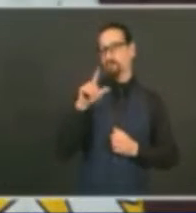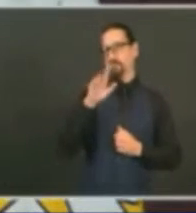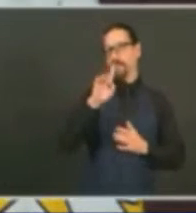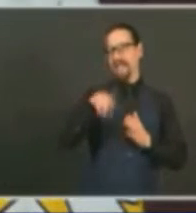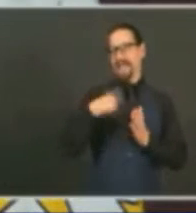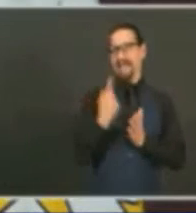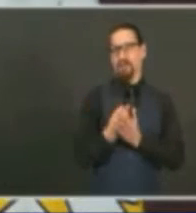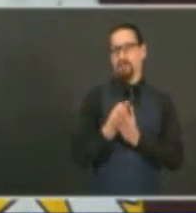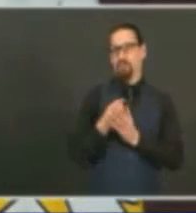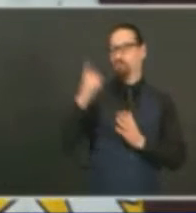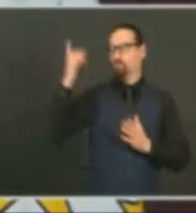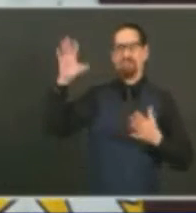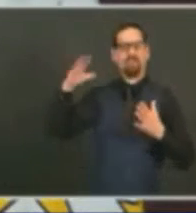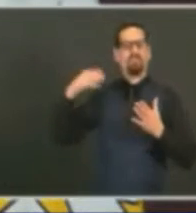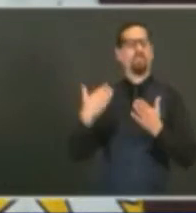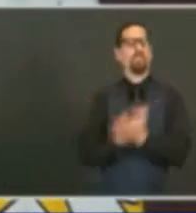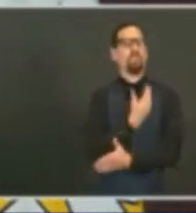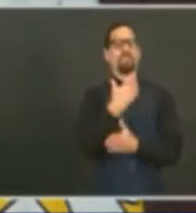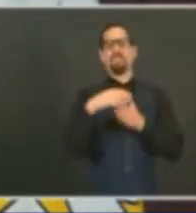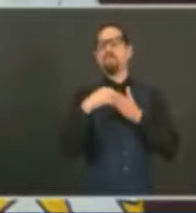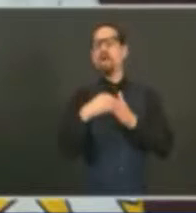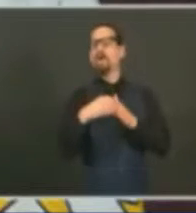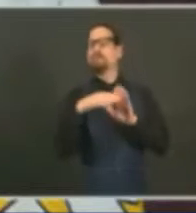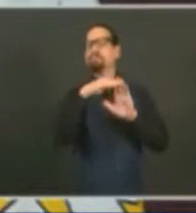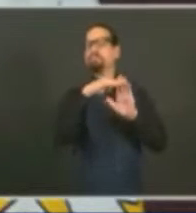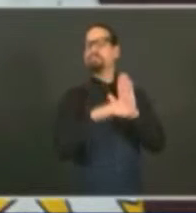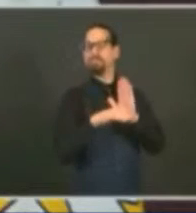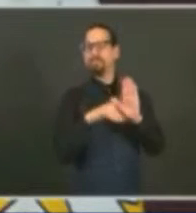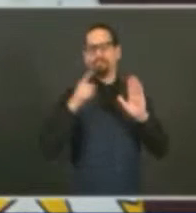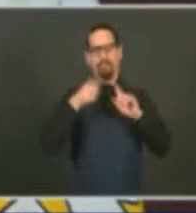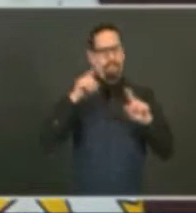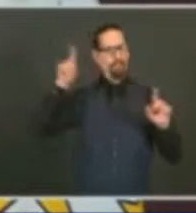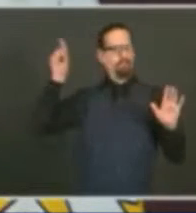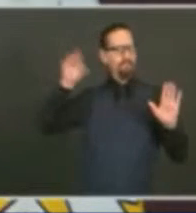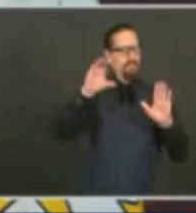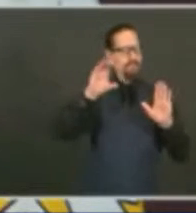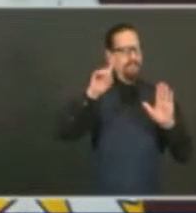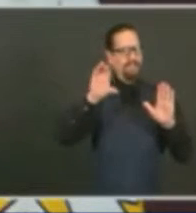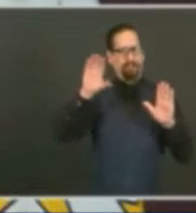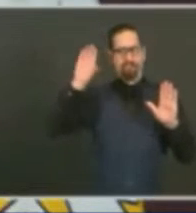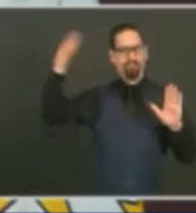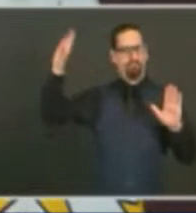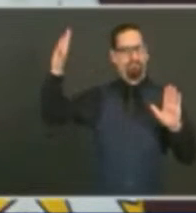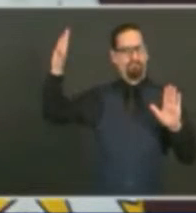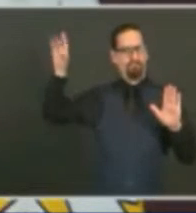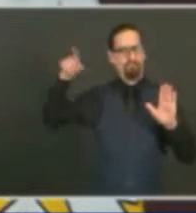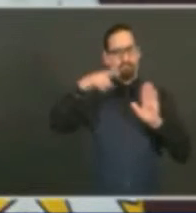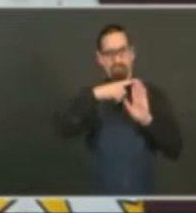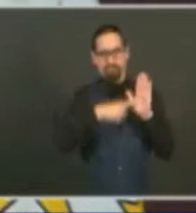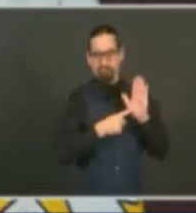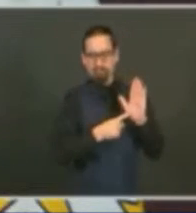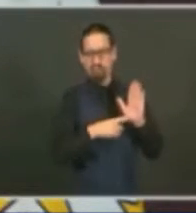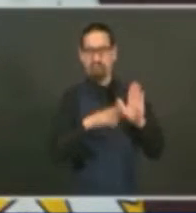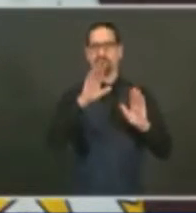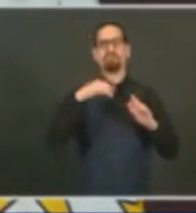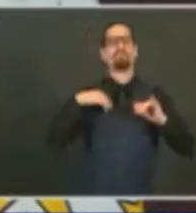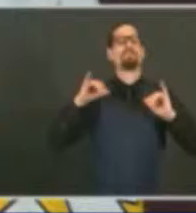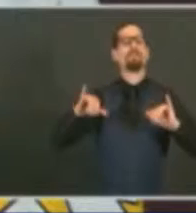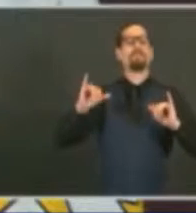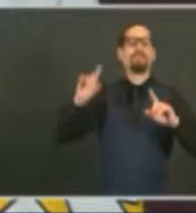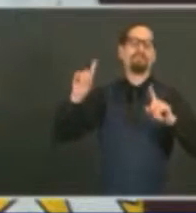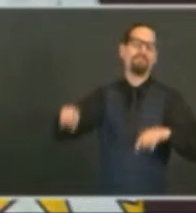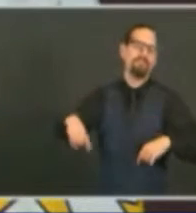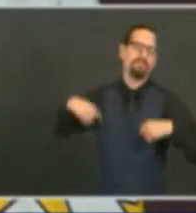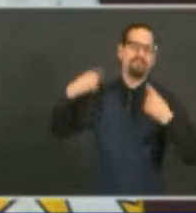information, the CDC, Centers for Disease Control and Prevention, reiterated what we've been saying for months, that the gold standard